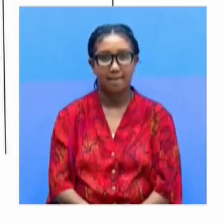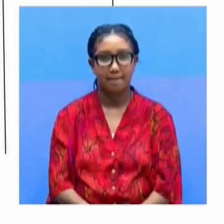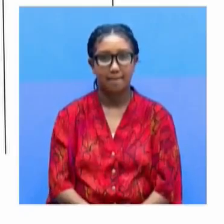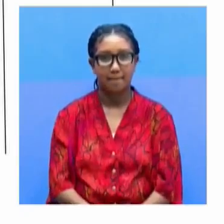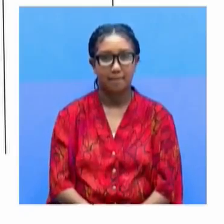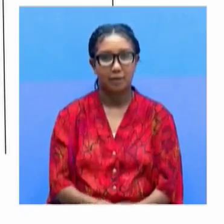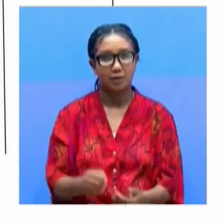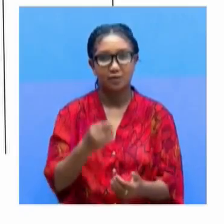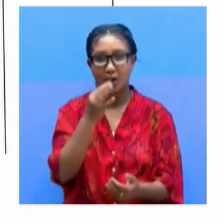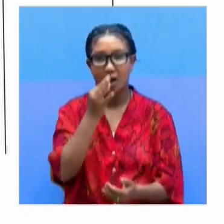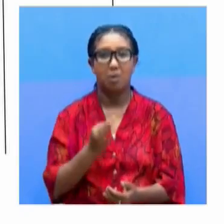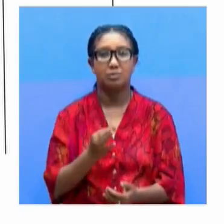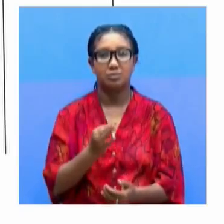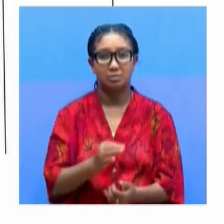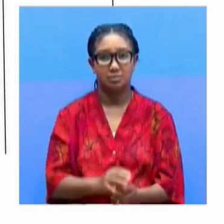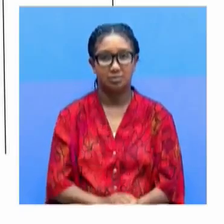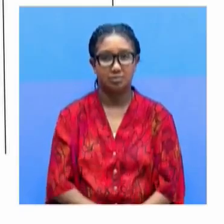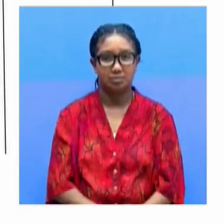out